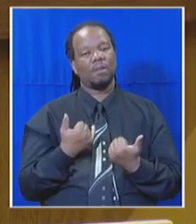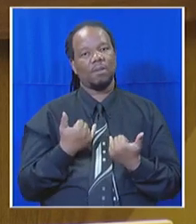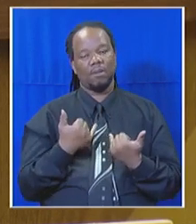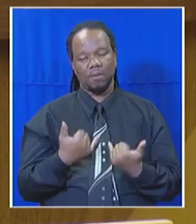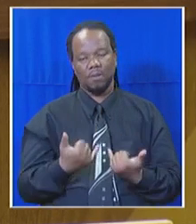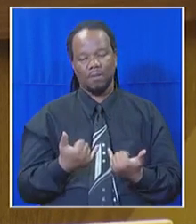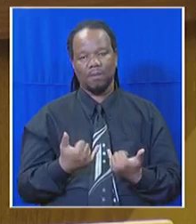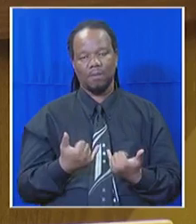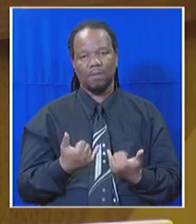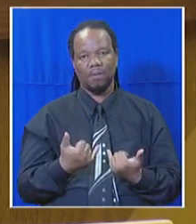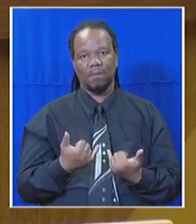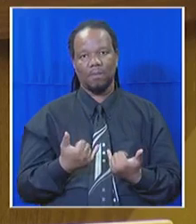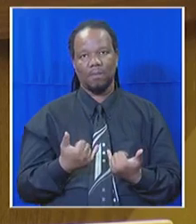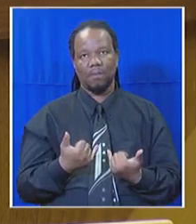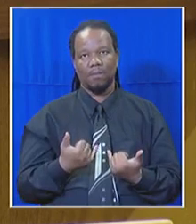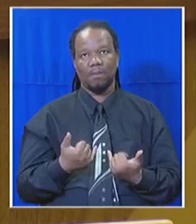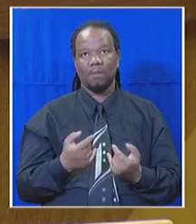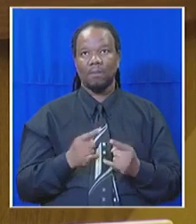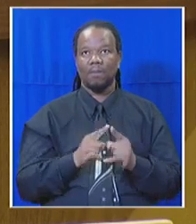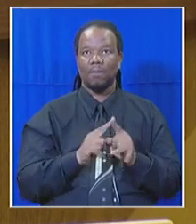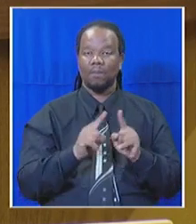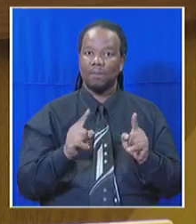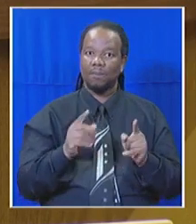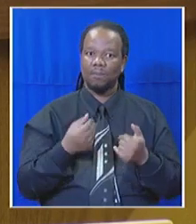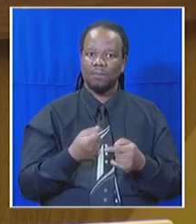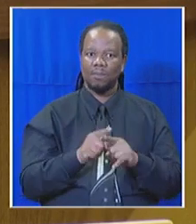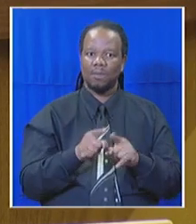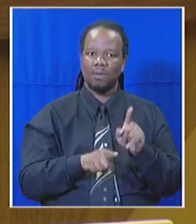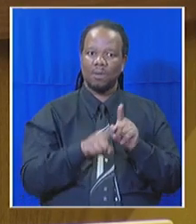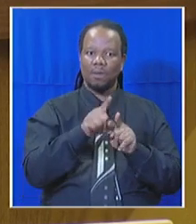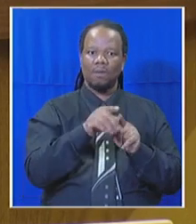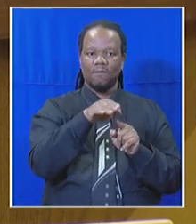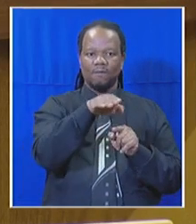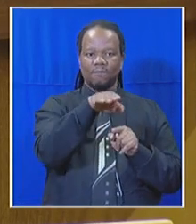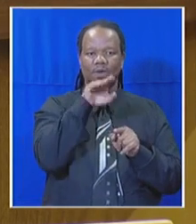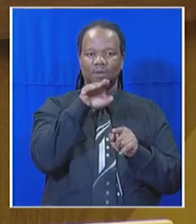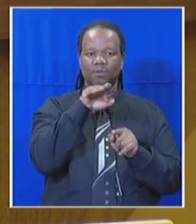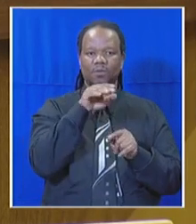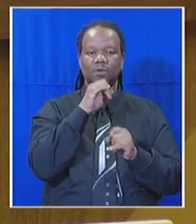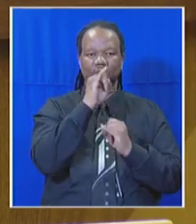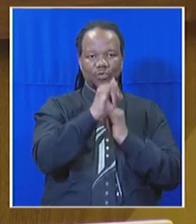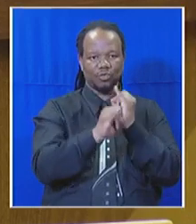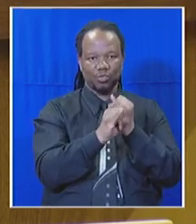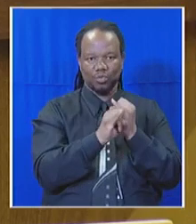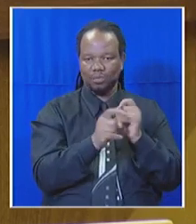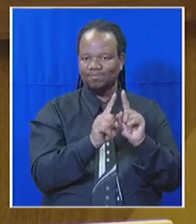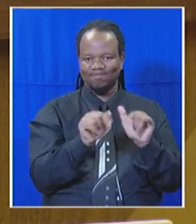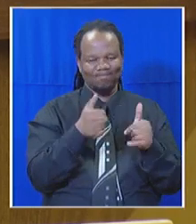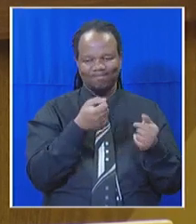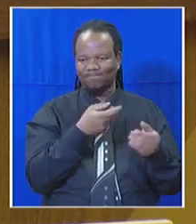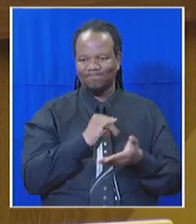of the finance development institution not being able to finance the small